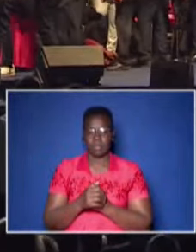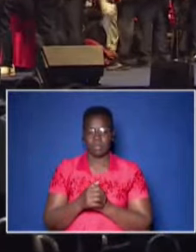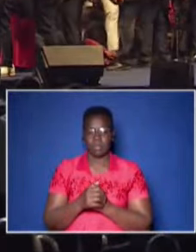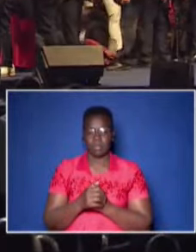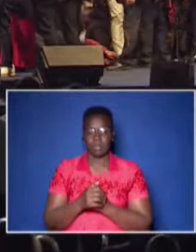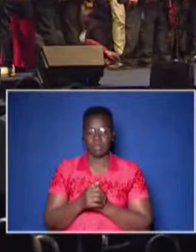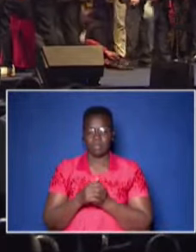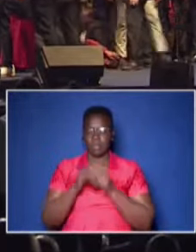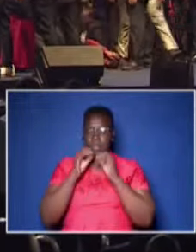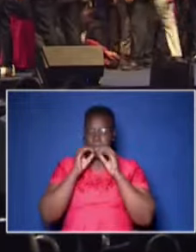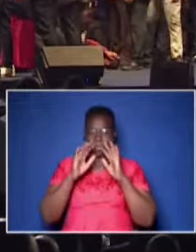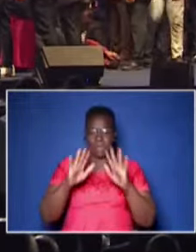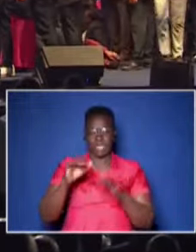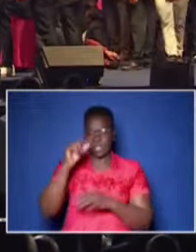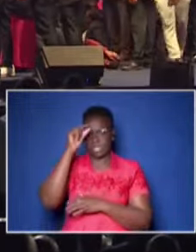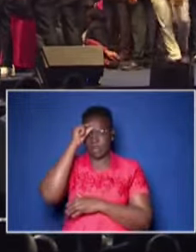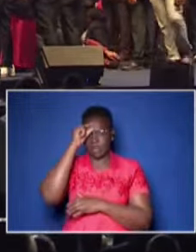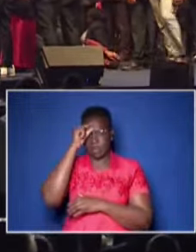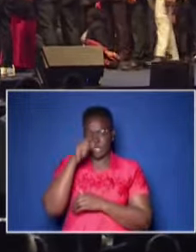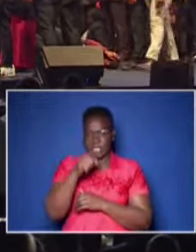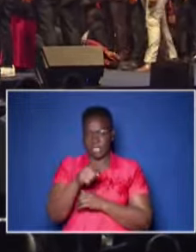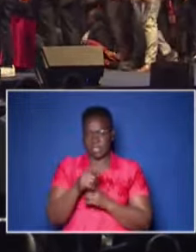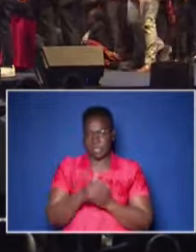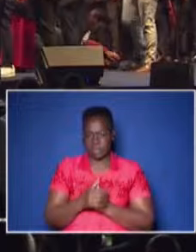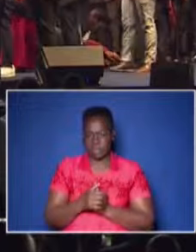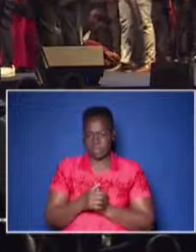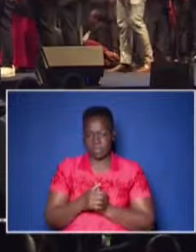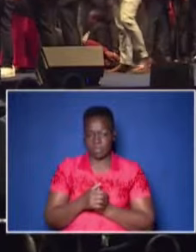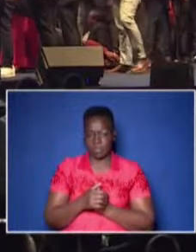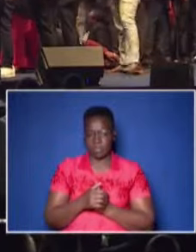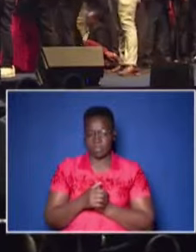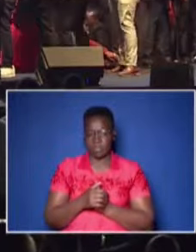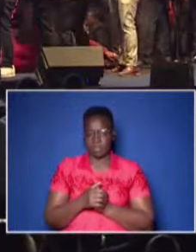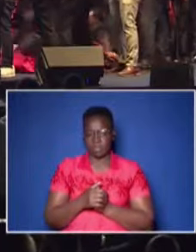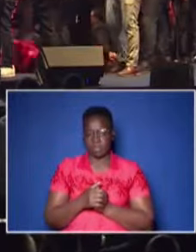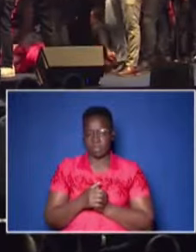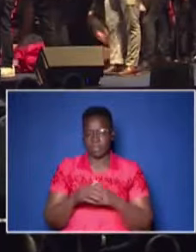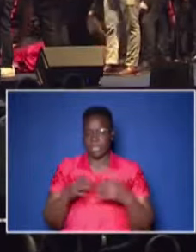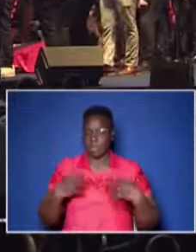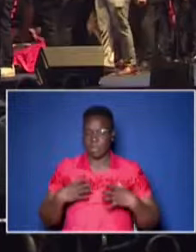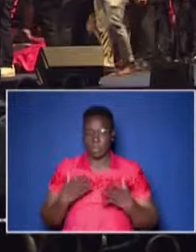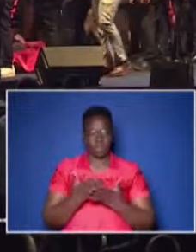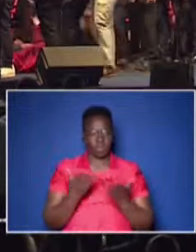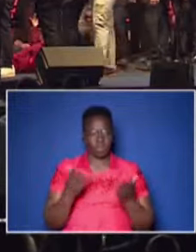bless this government bless these wonderful